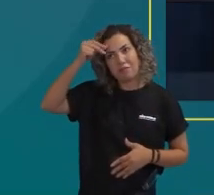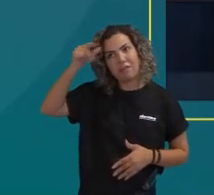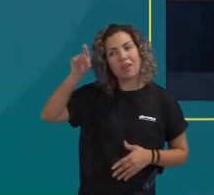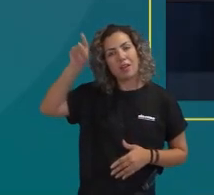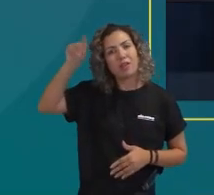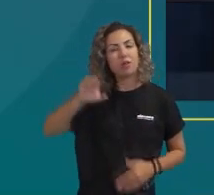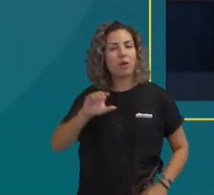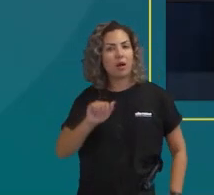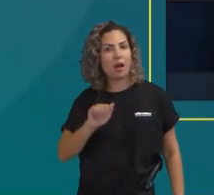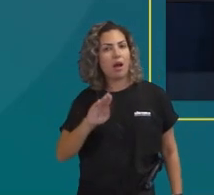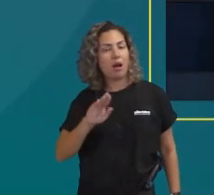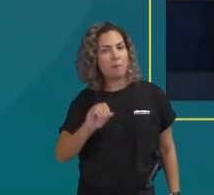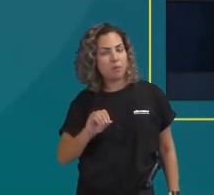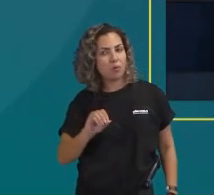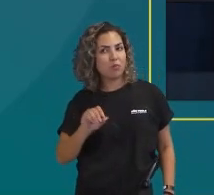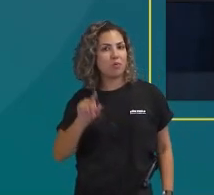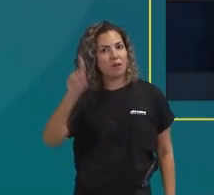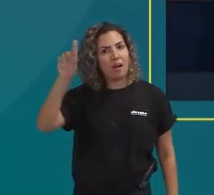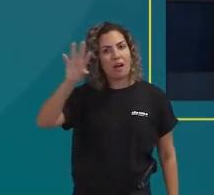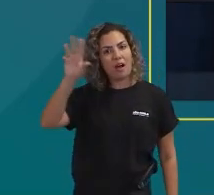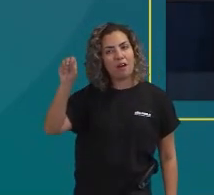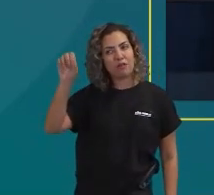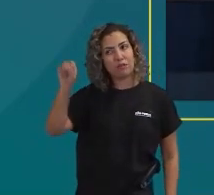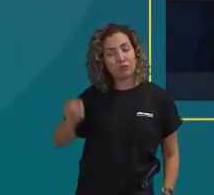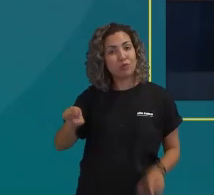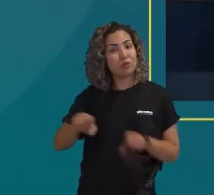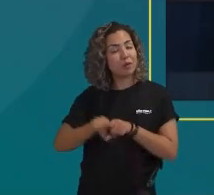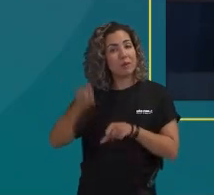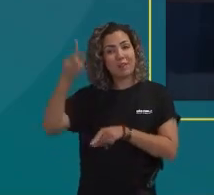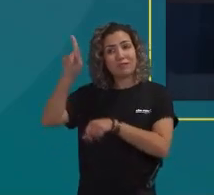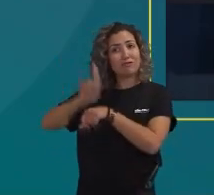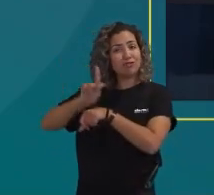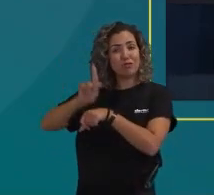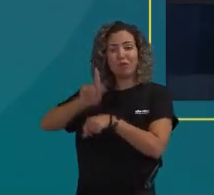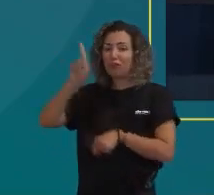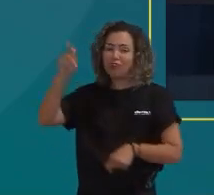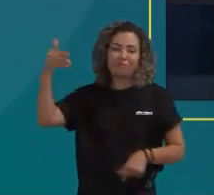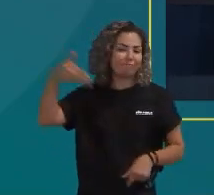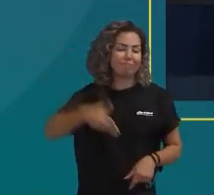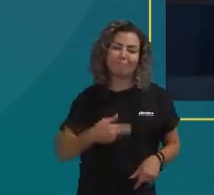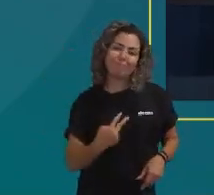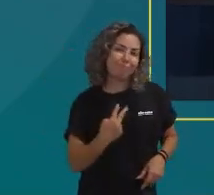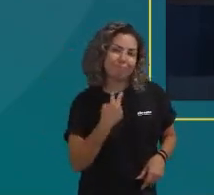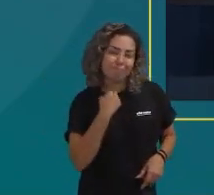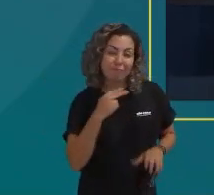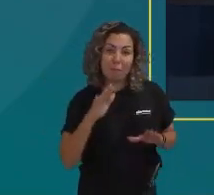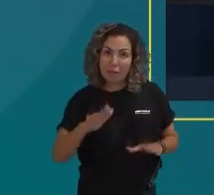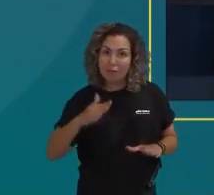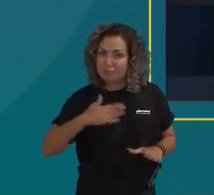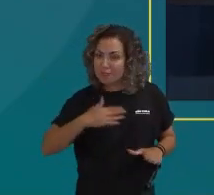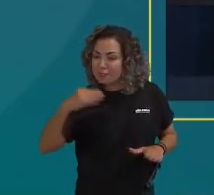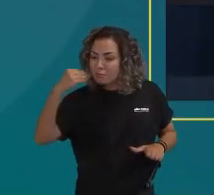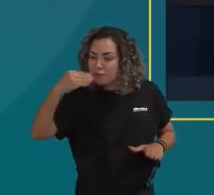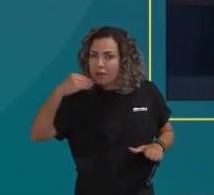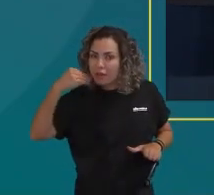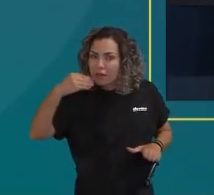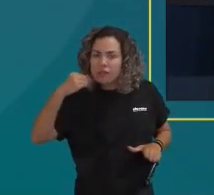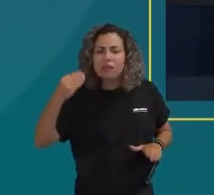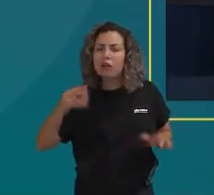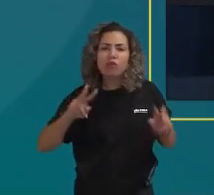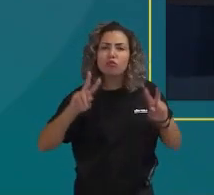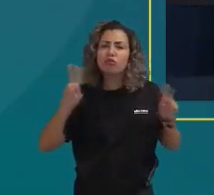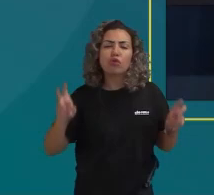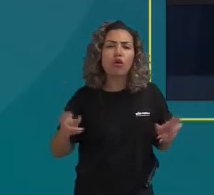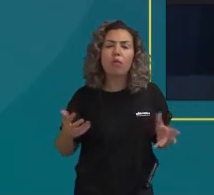of our experiences. As you will see, our experiences are really dealing with our involvement in the restoration